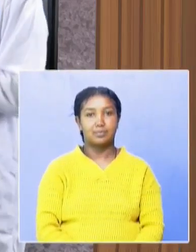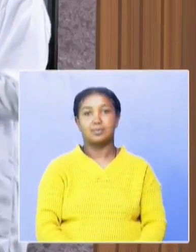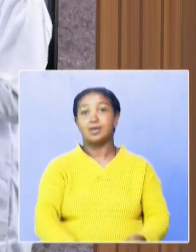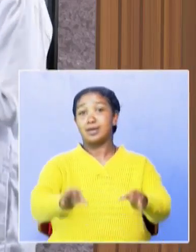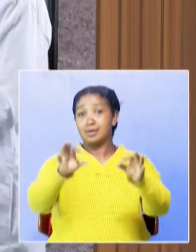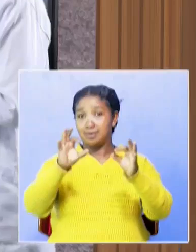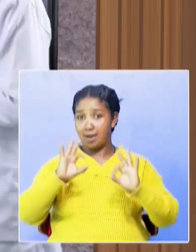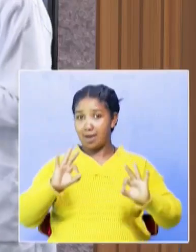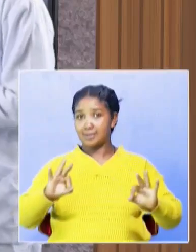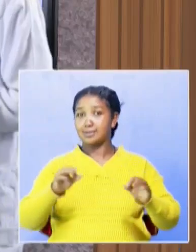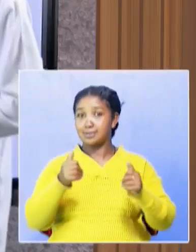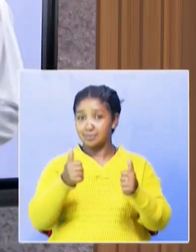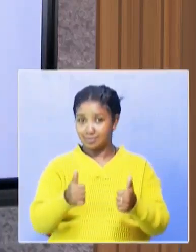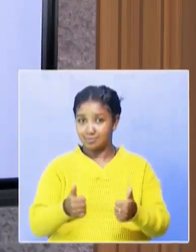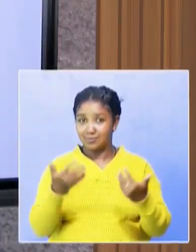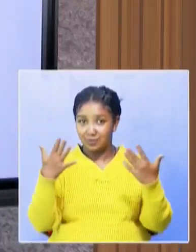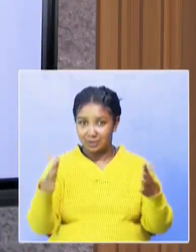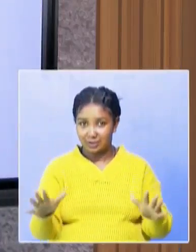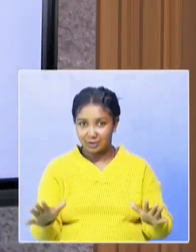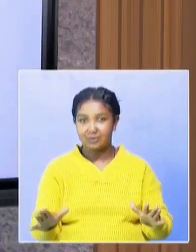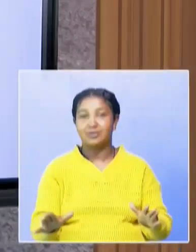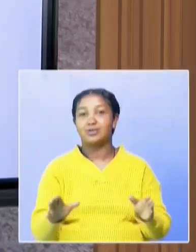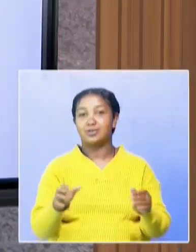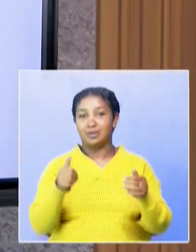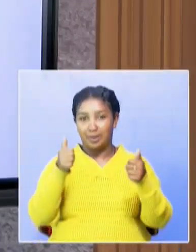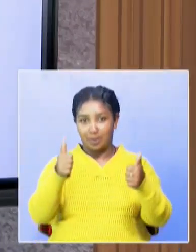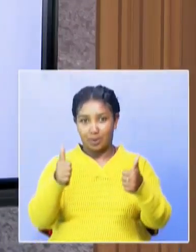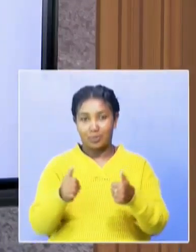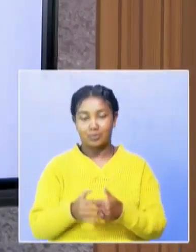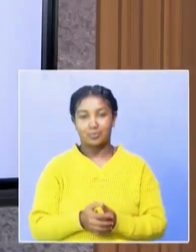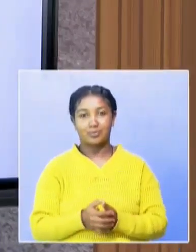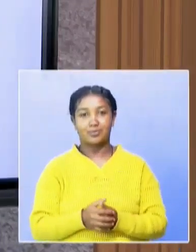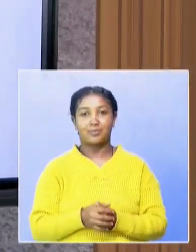Nice, I hope you're finished. Bravo. Come on here.